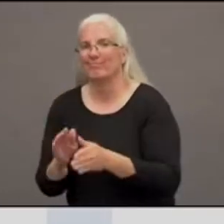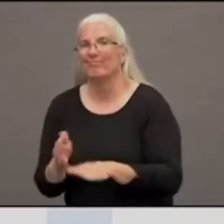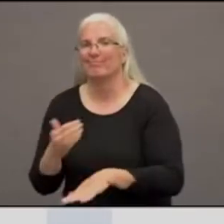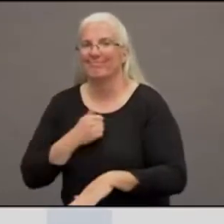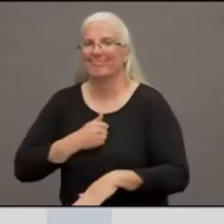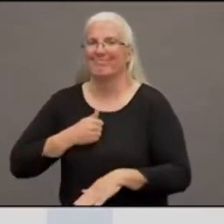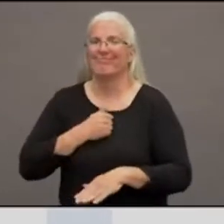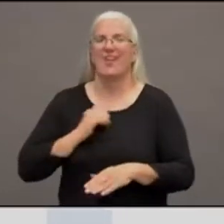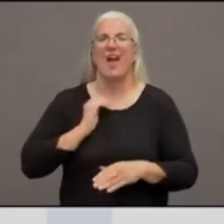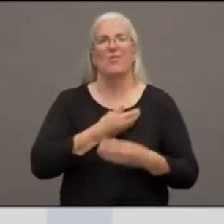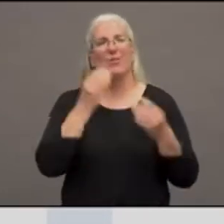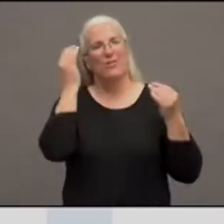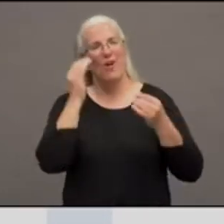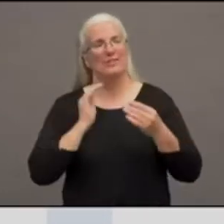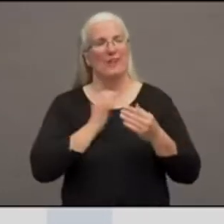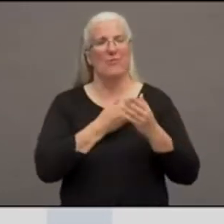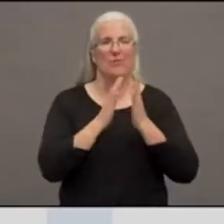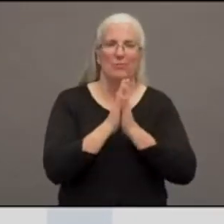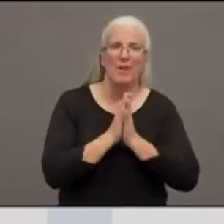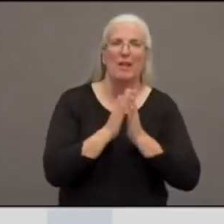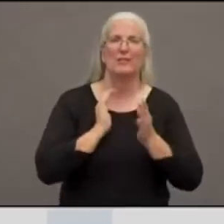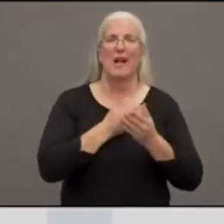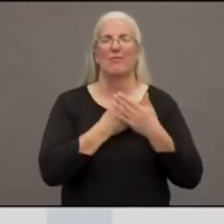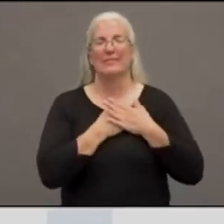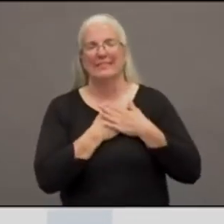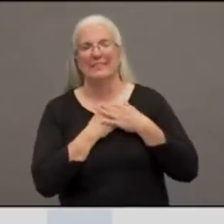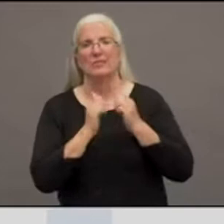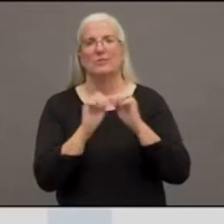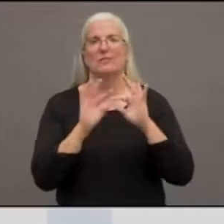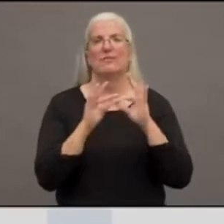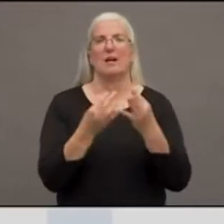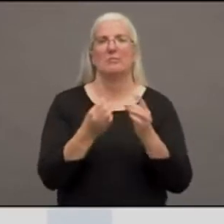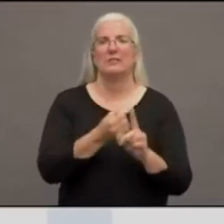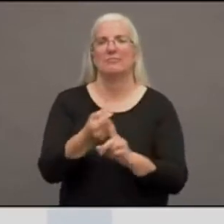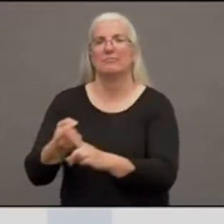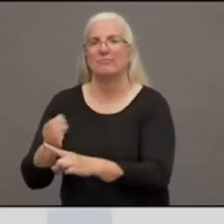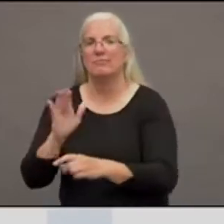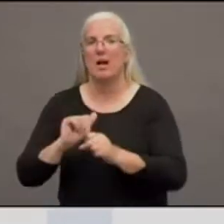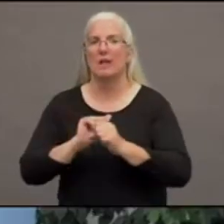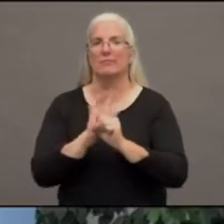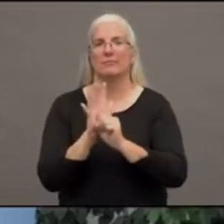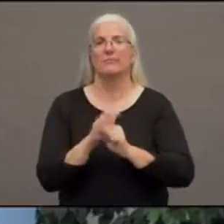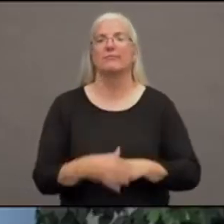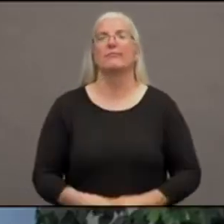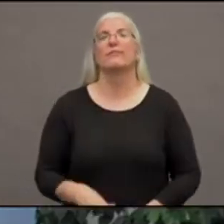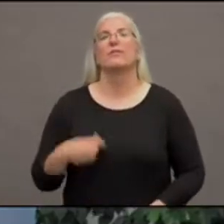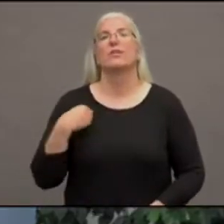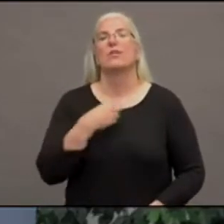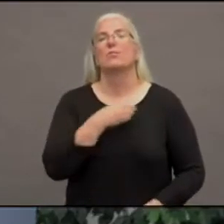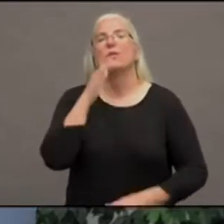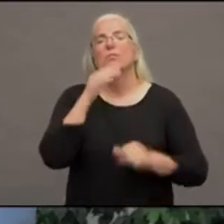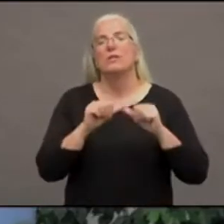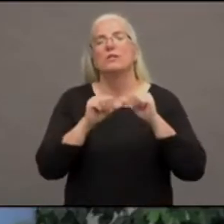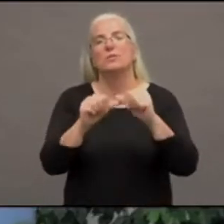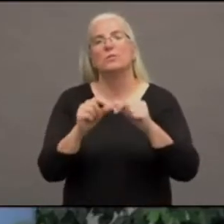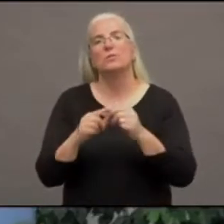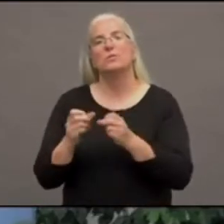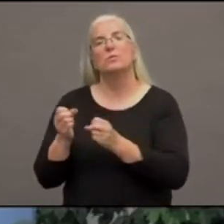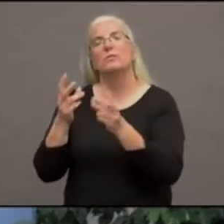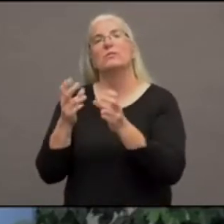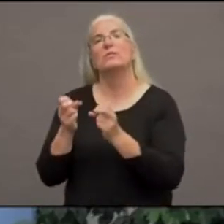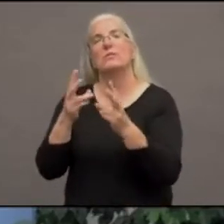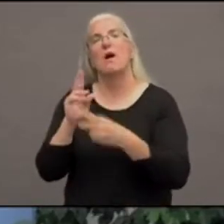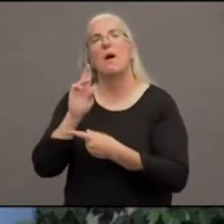to the families and loved ones of those who passed, and we will continue to update the dashboards with the latest